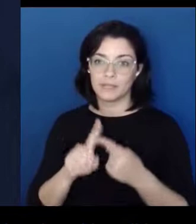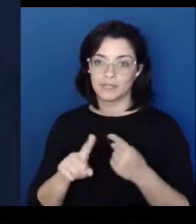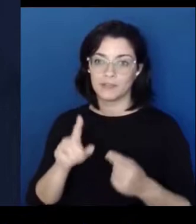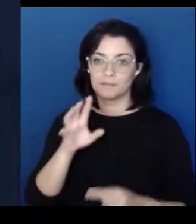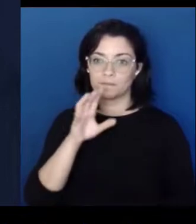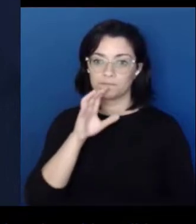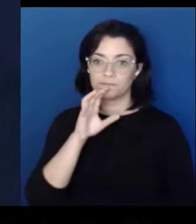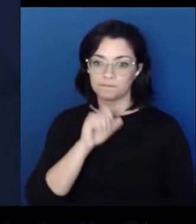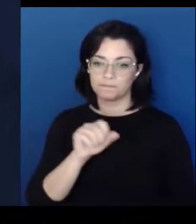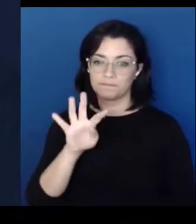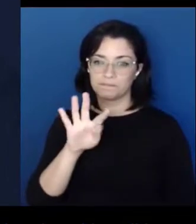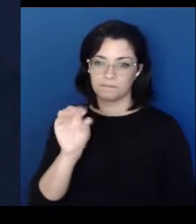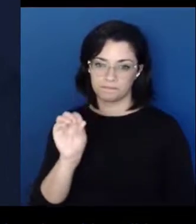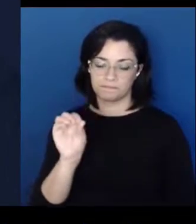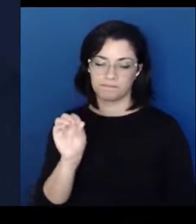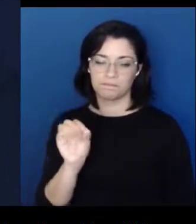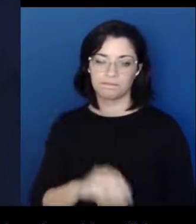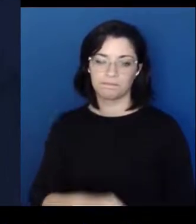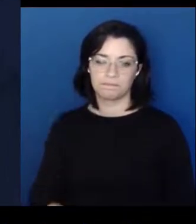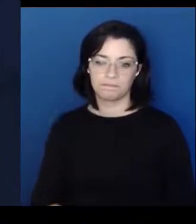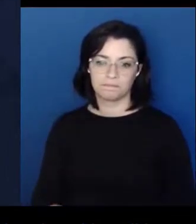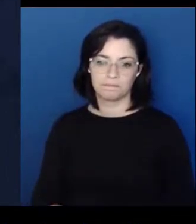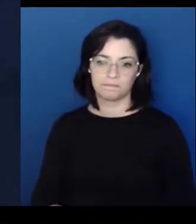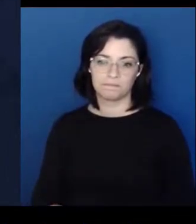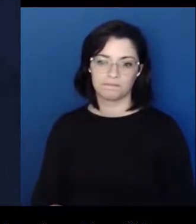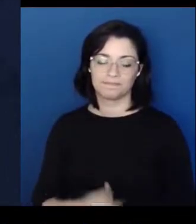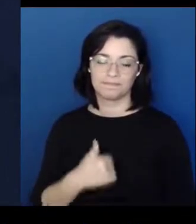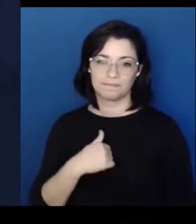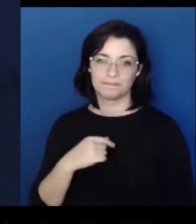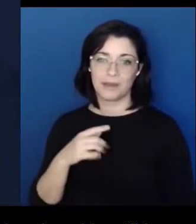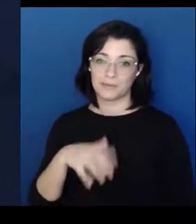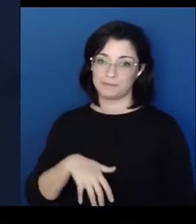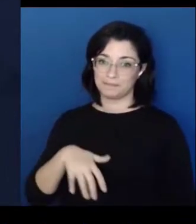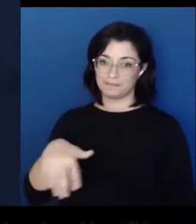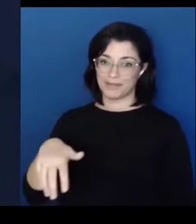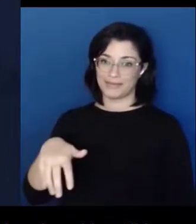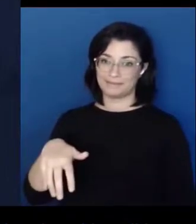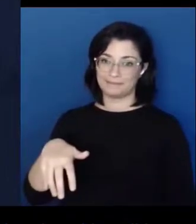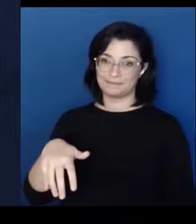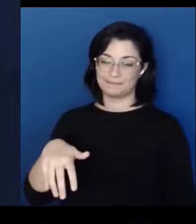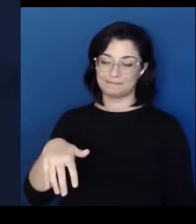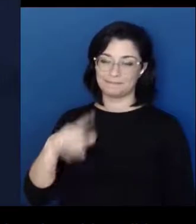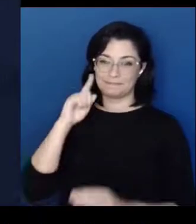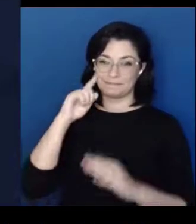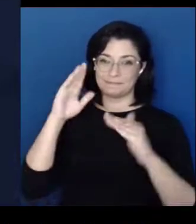I was expecting a baby. And wow, all of a sudden, for